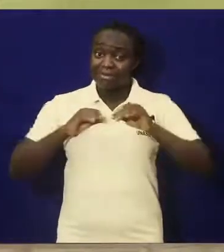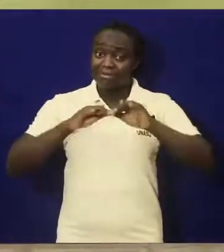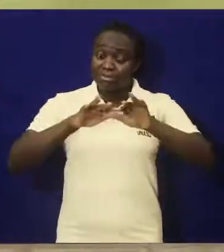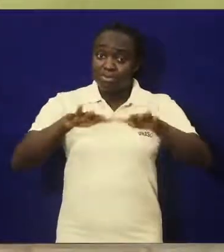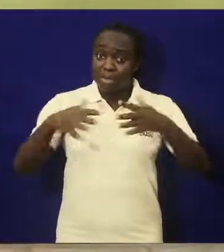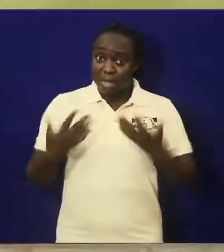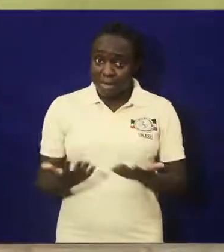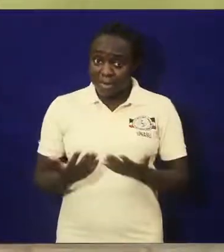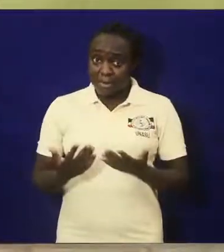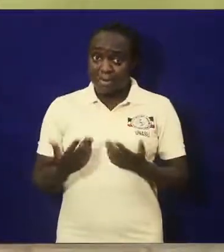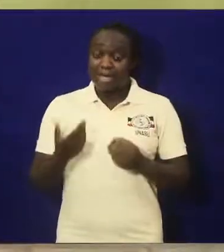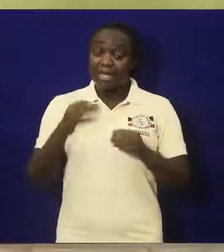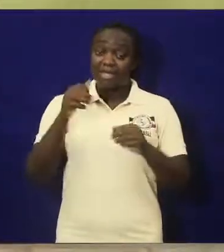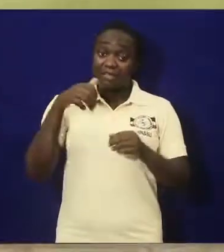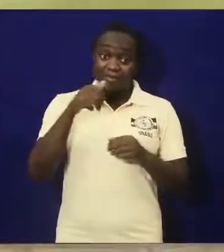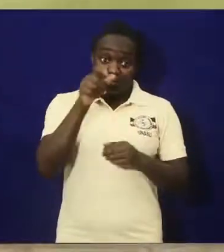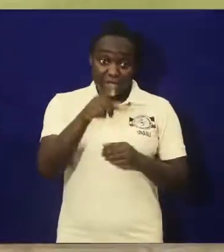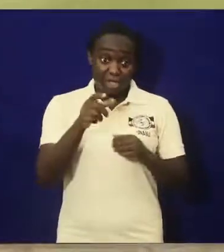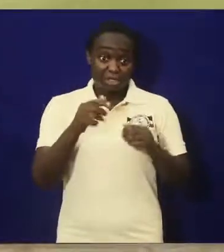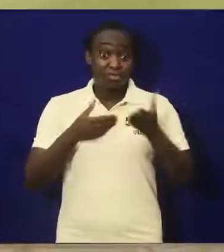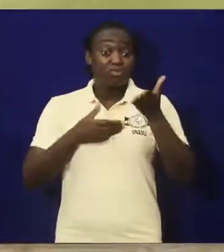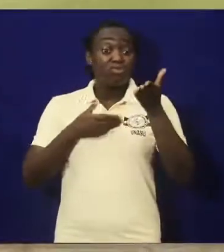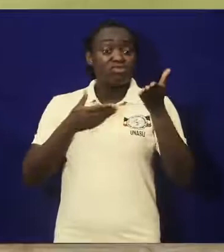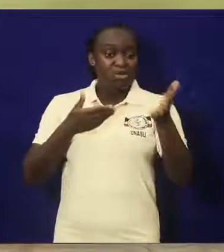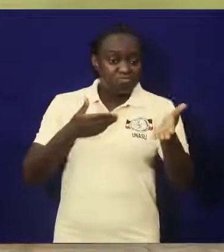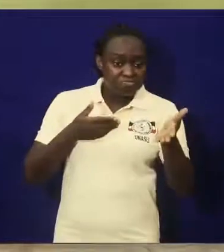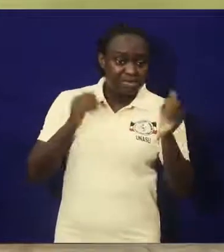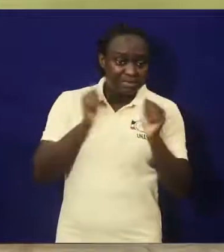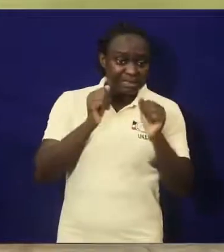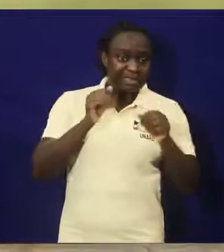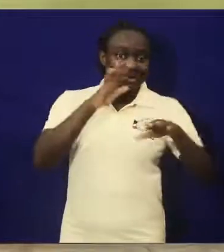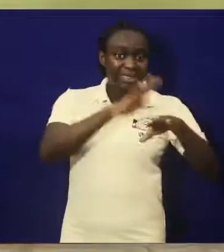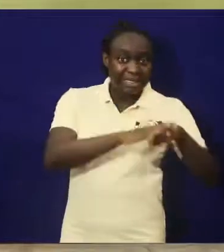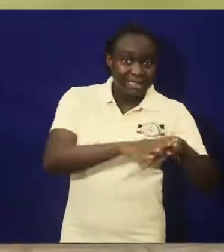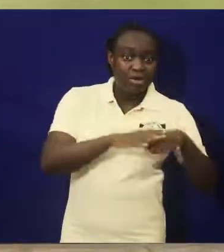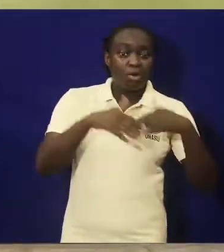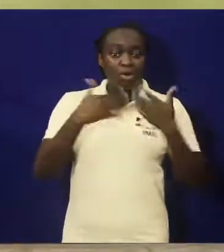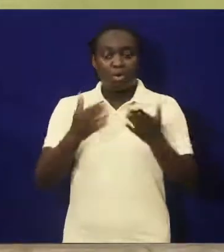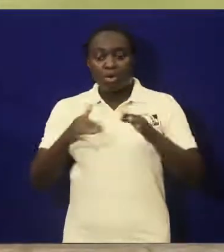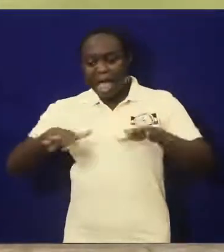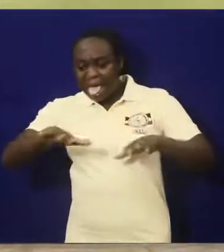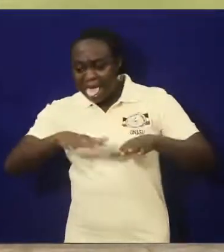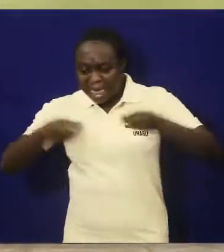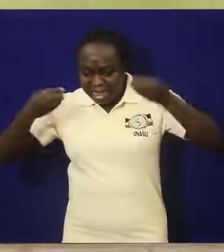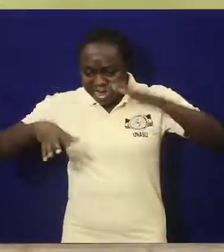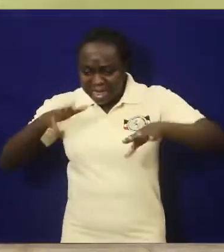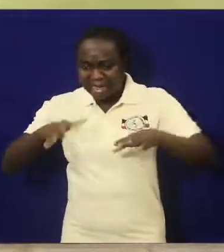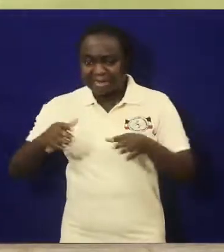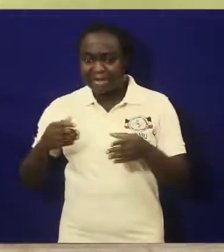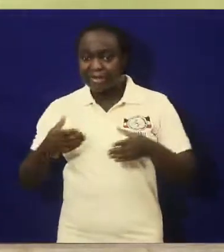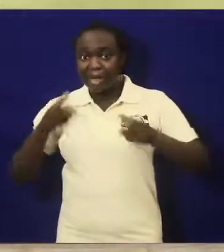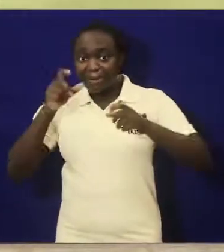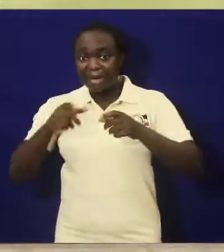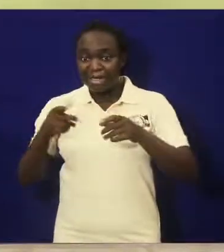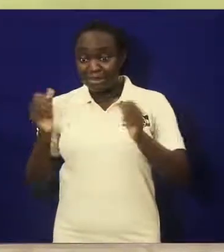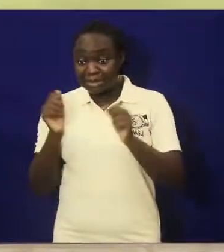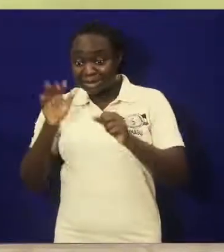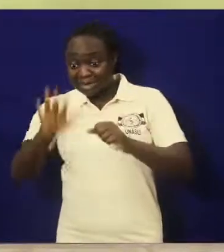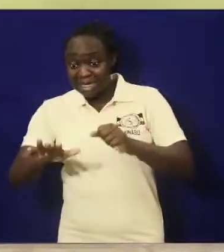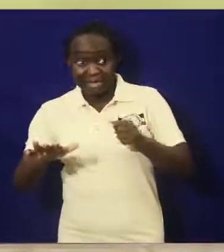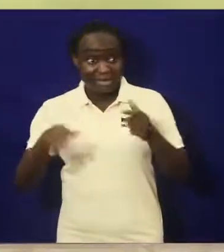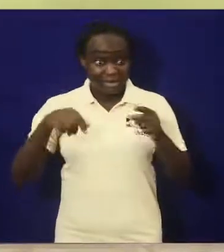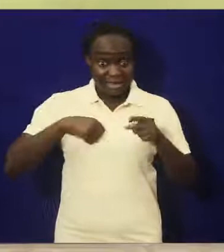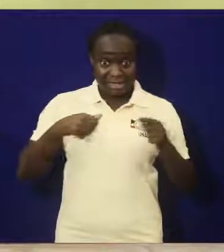you touch an infected surface and then touch your mouth, your eyes, and